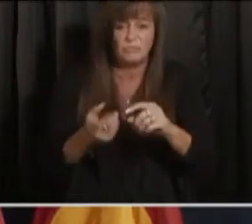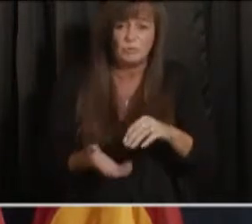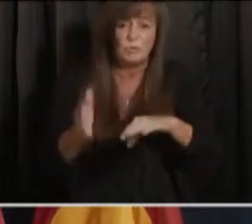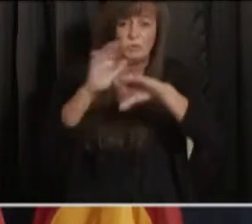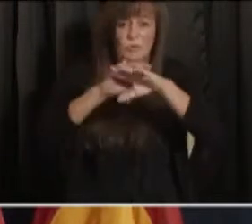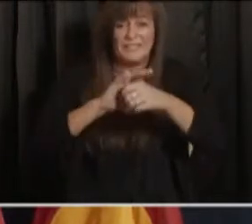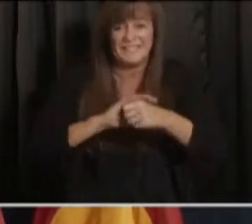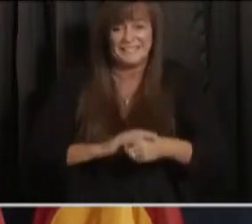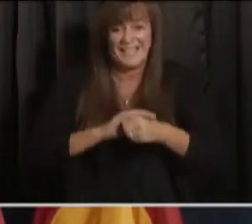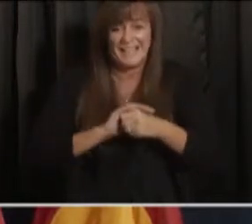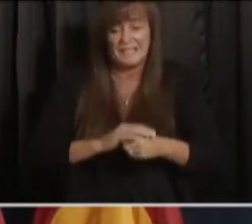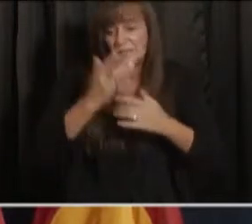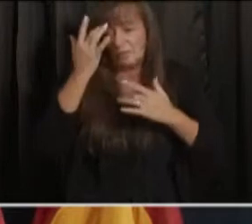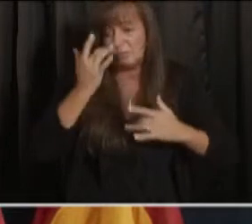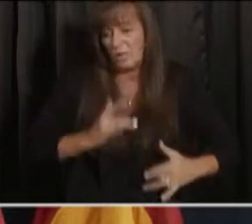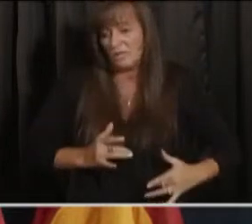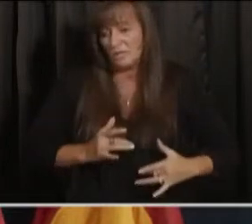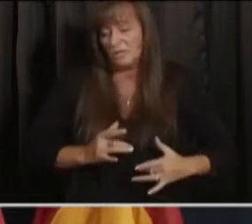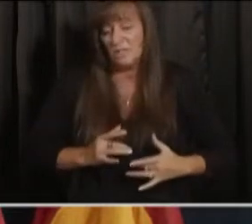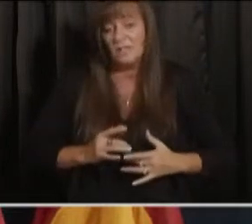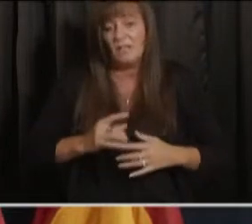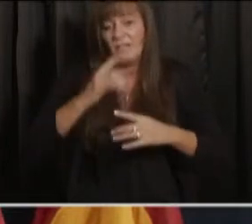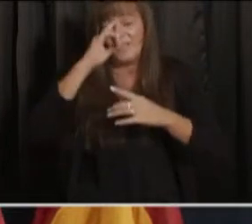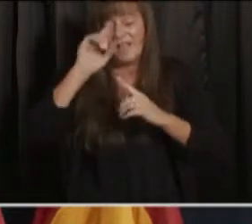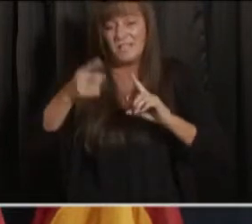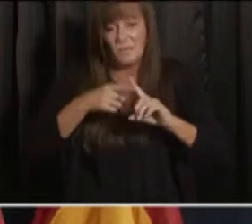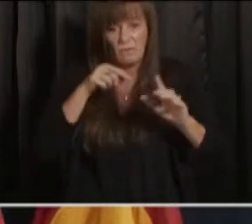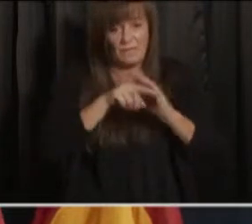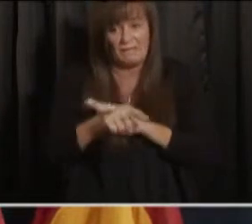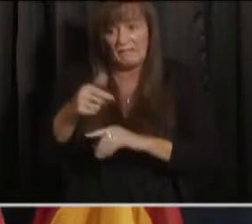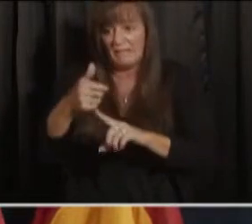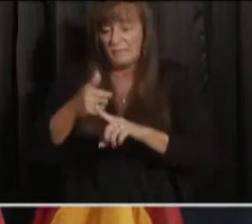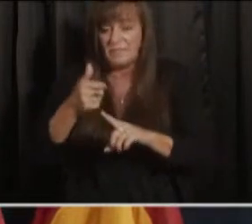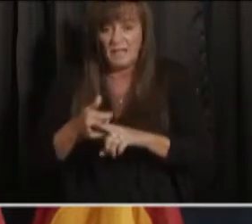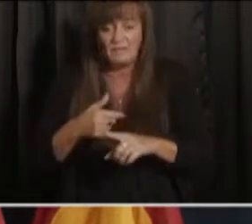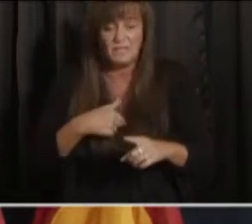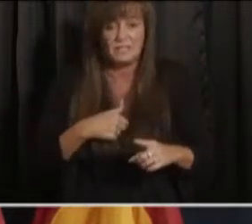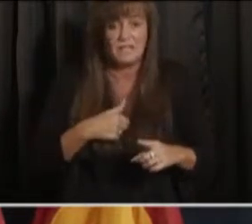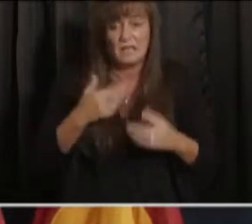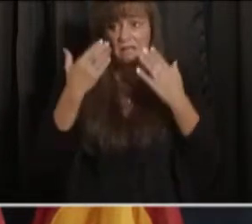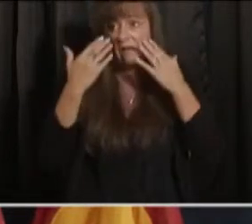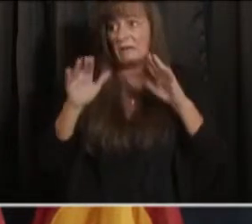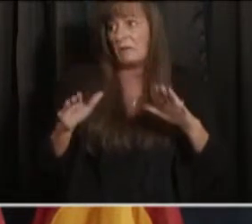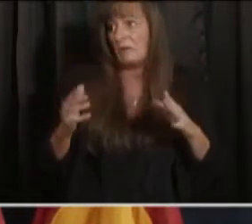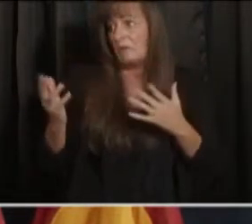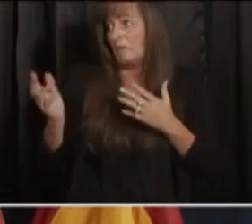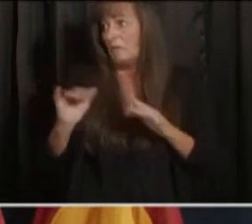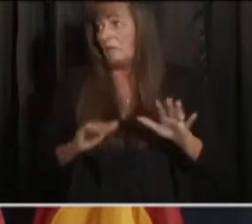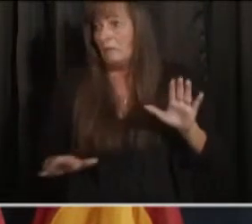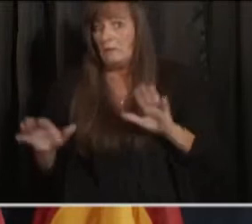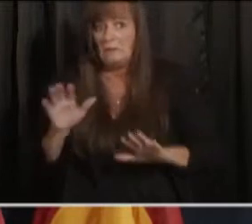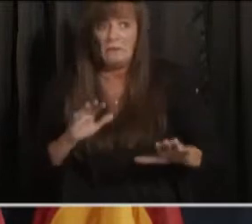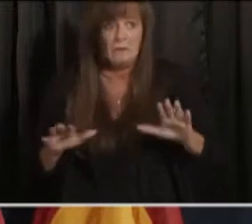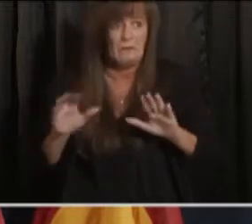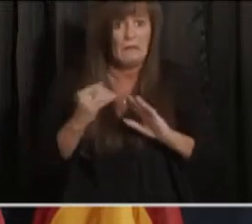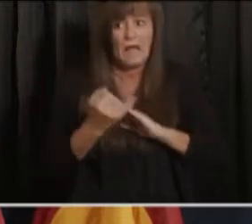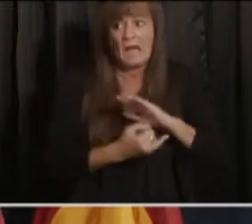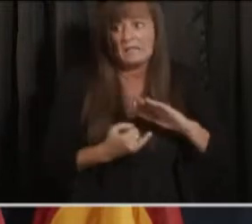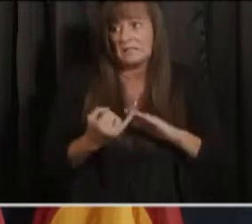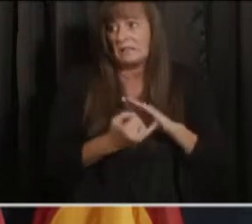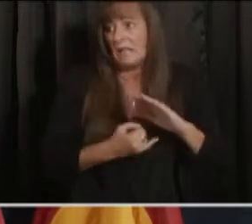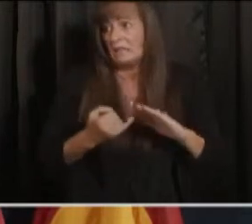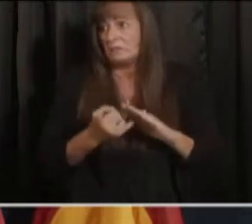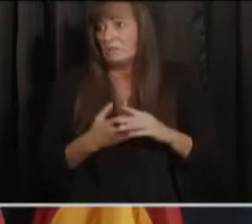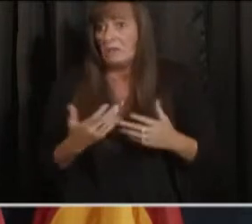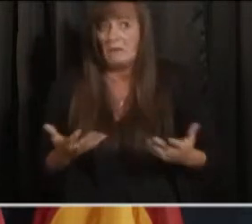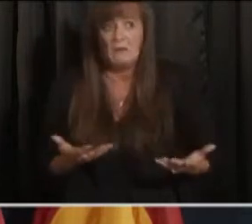anxiety, depression, and suicidal ideation is uncertainty and the feelings of hopelessness and social isolation. As more children